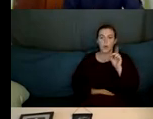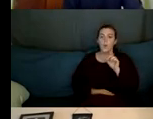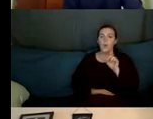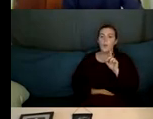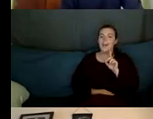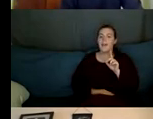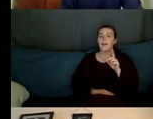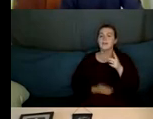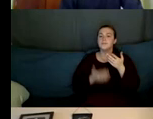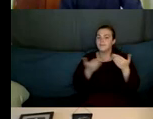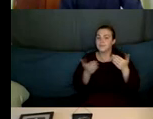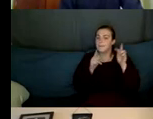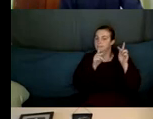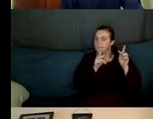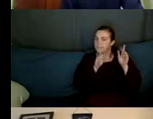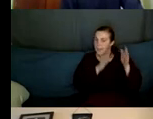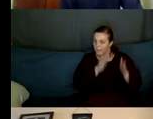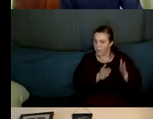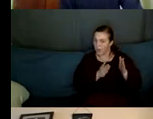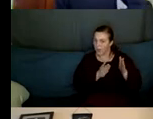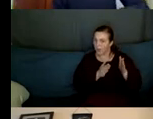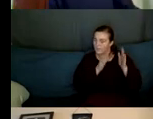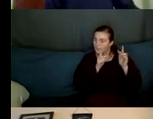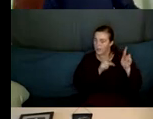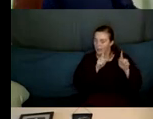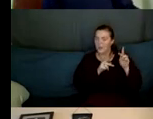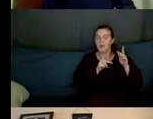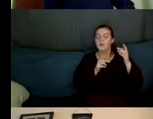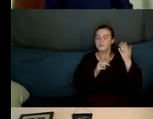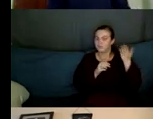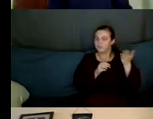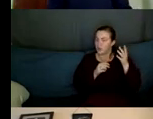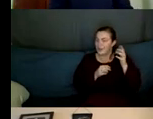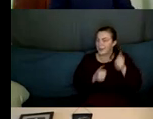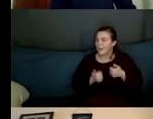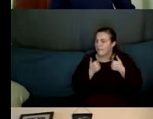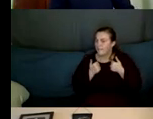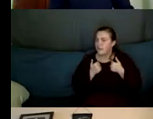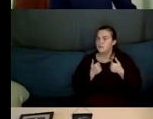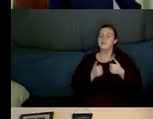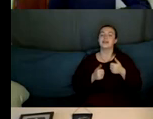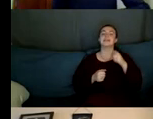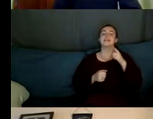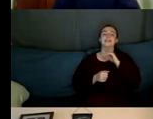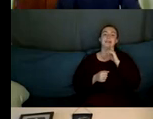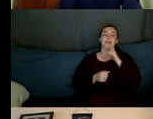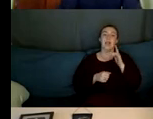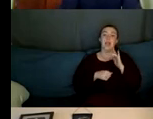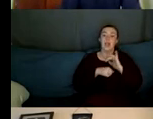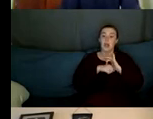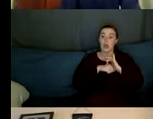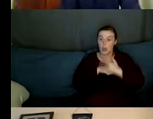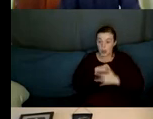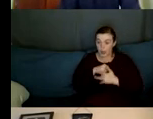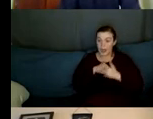The other thing that you should really, really learn from past, especially early virtual events, is to make sure that